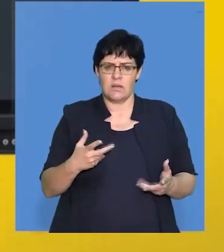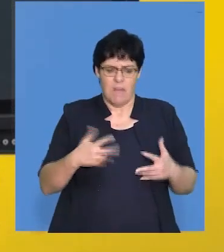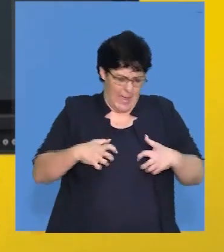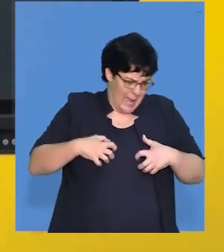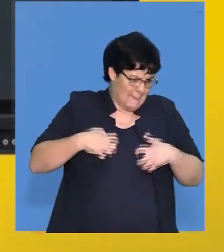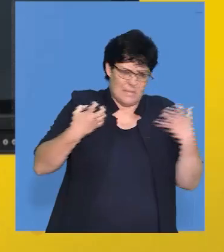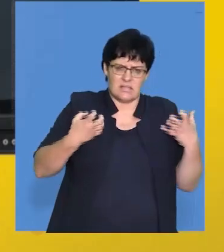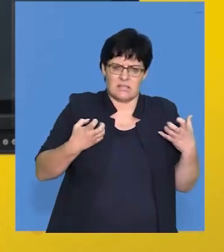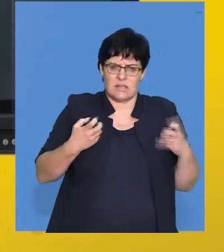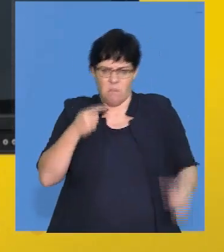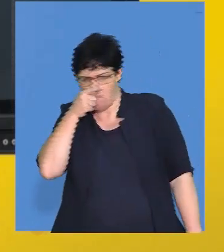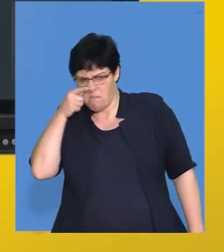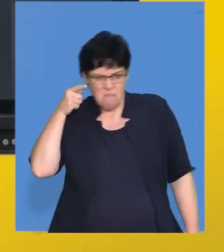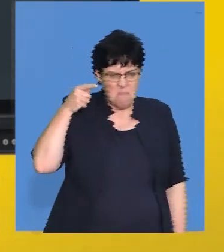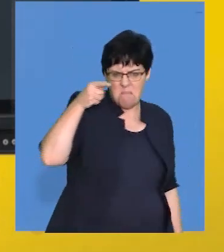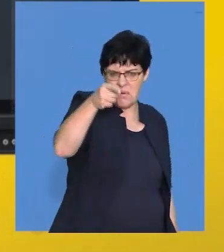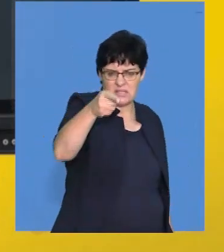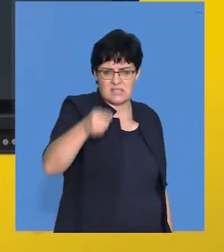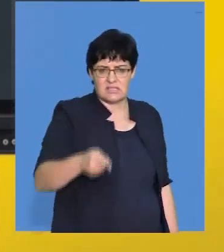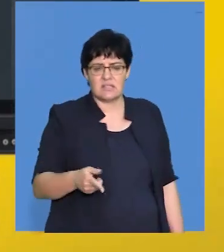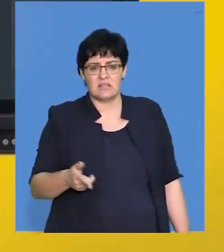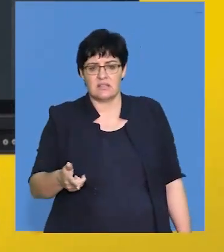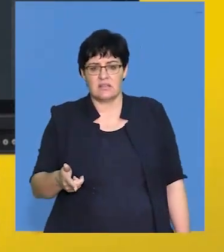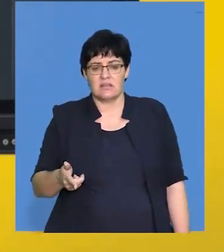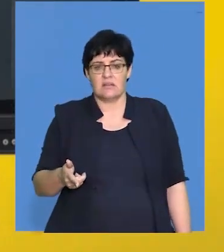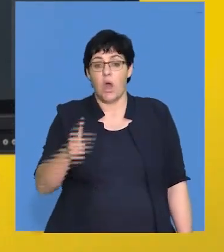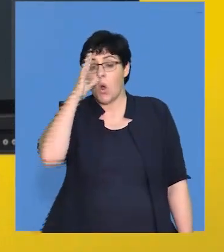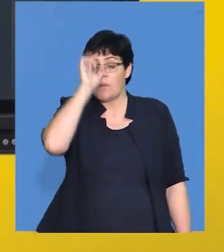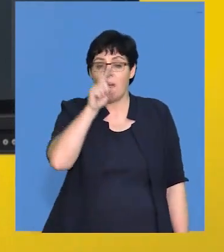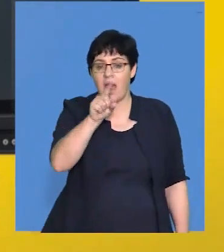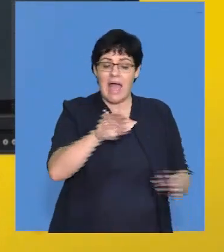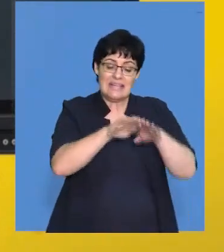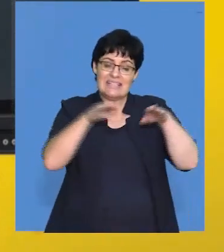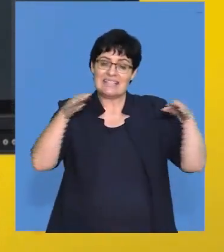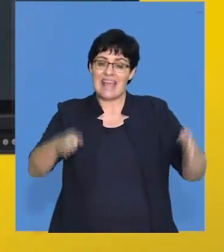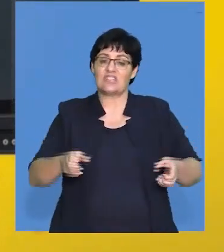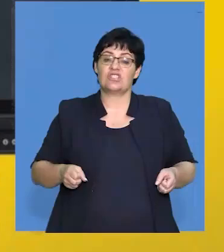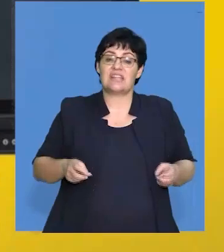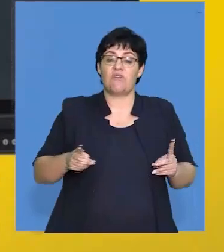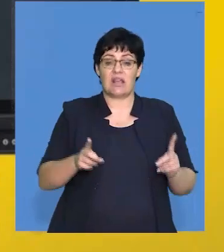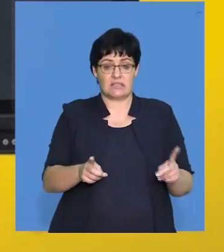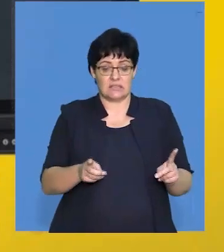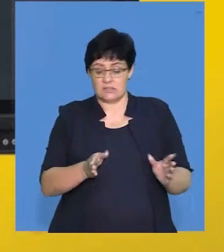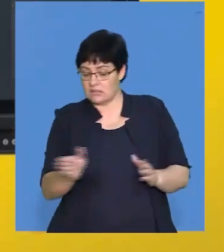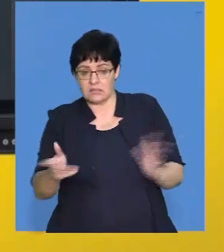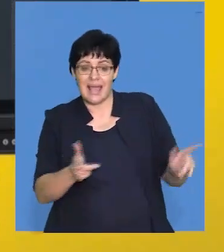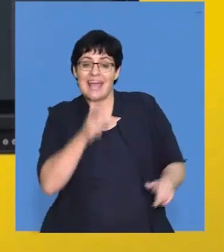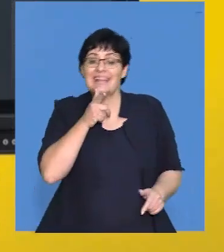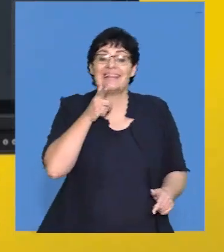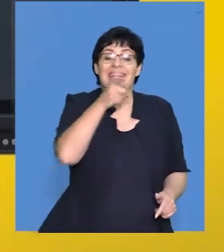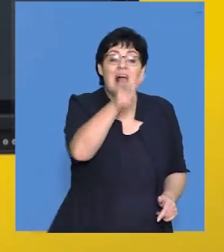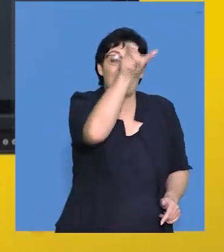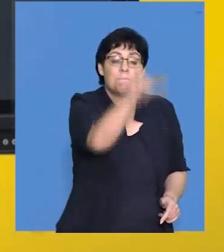be angry, I will point my finger. So remember, your stage direction means tell